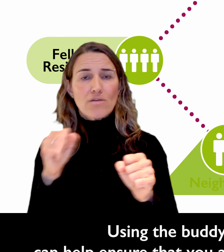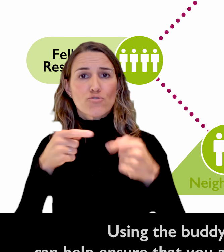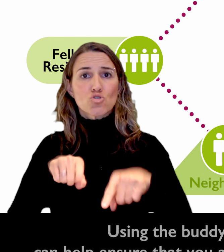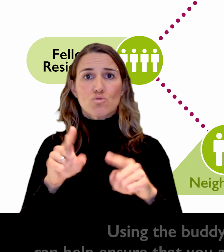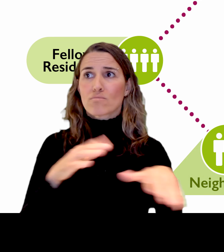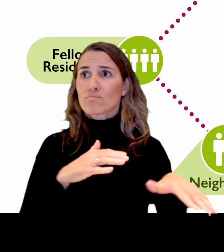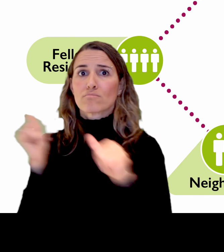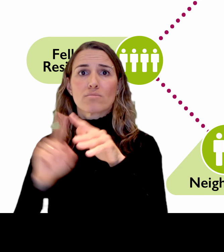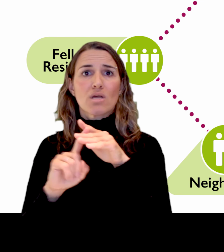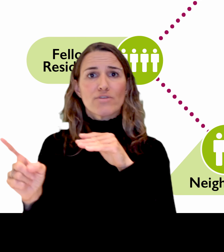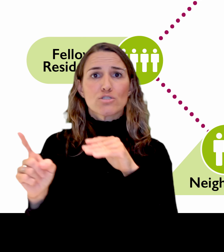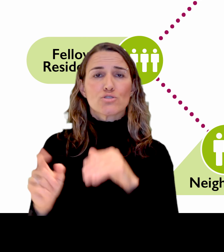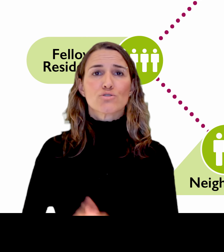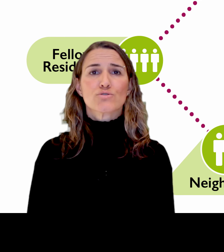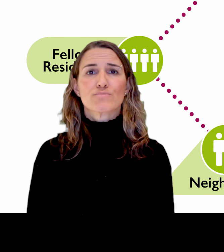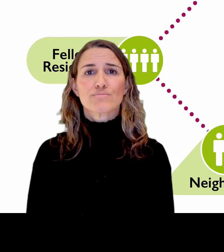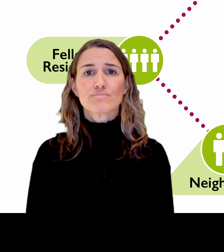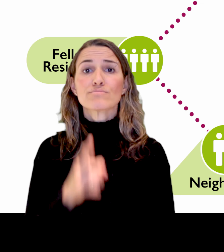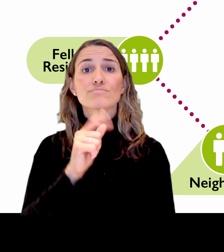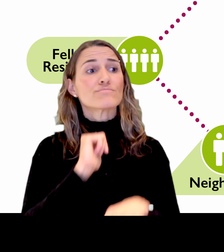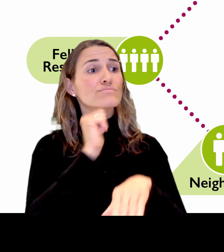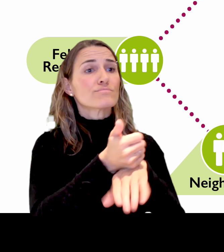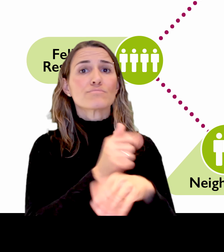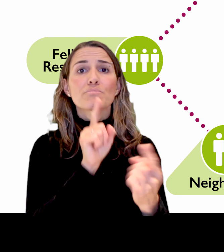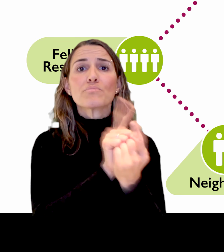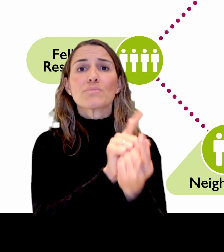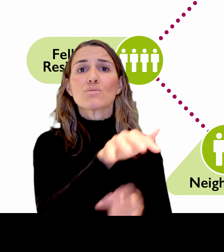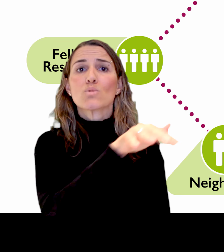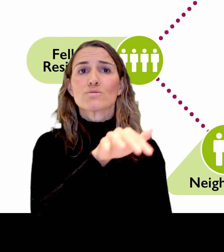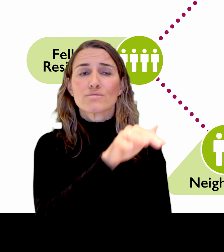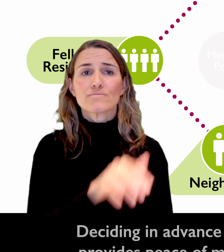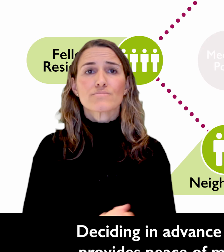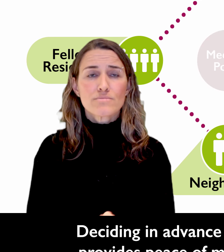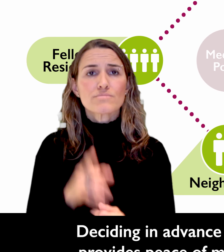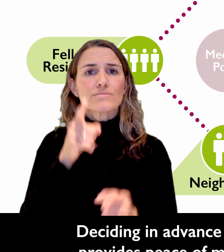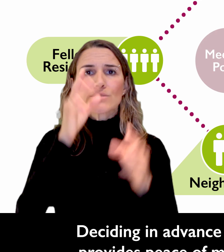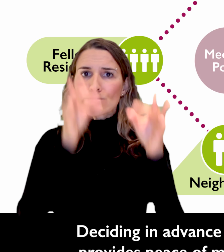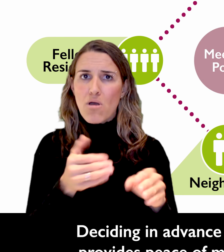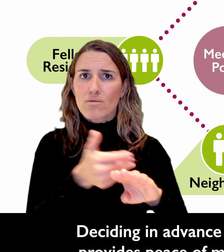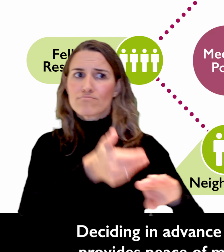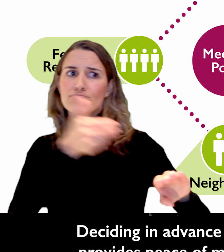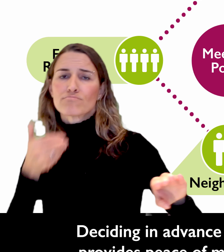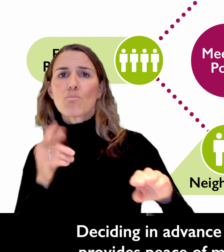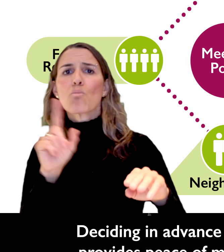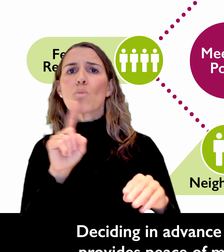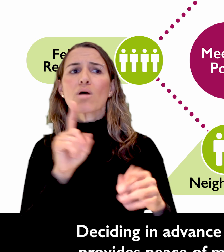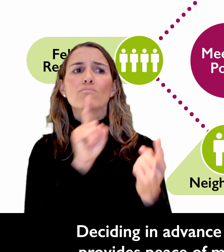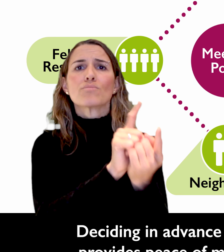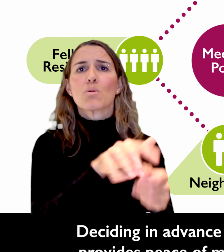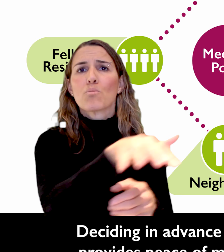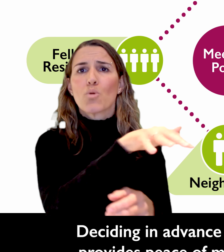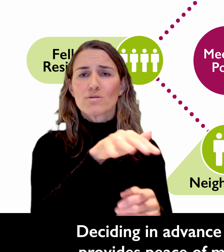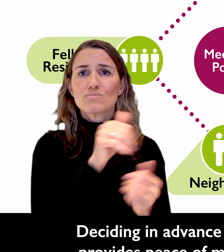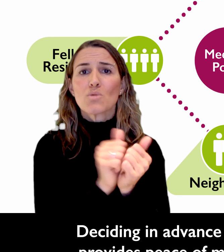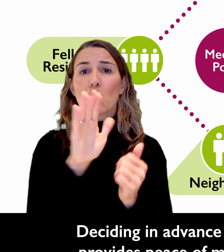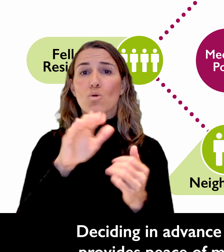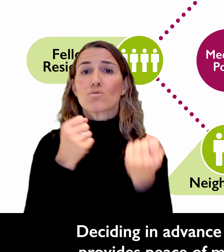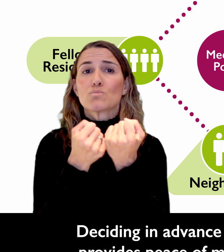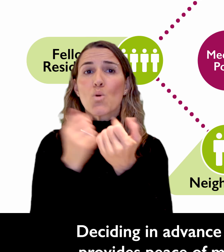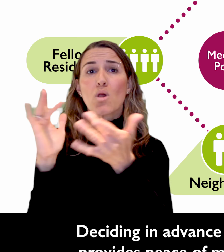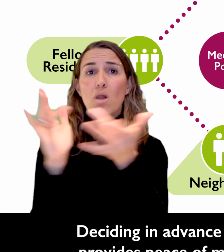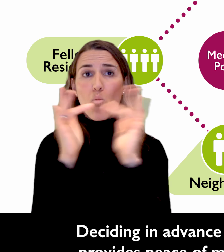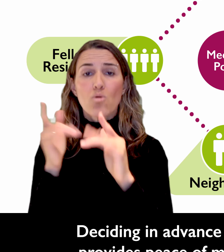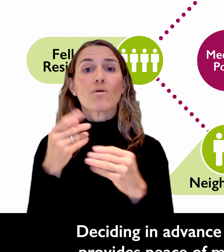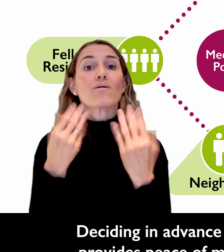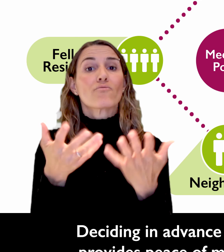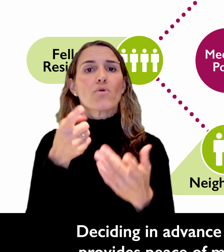Guide, you can find helpful emergency contact information cards that you can keep in your wallet or purse. Share